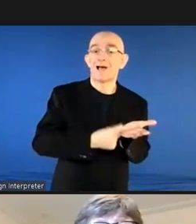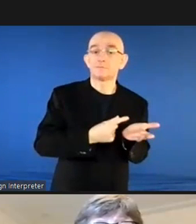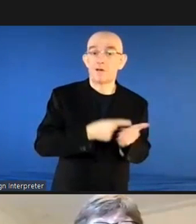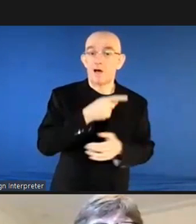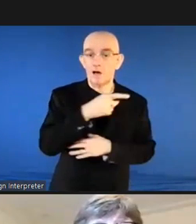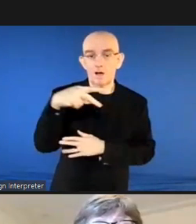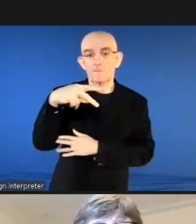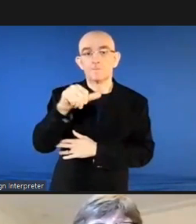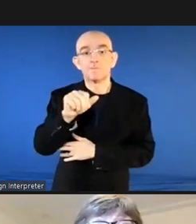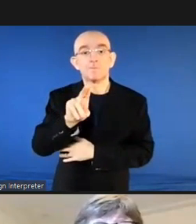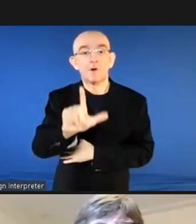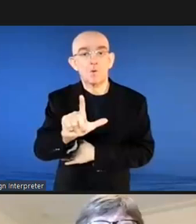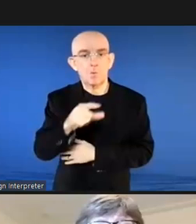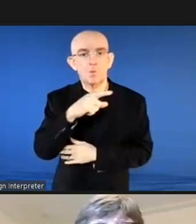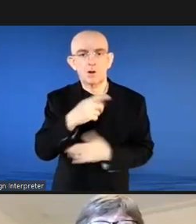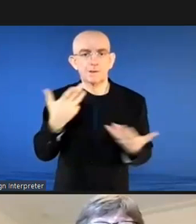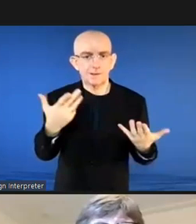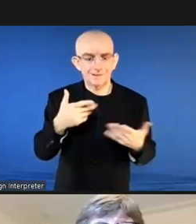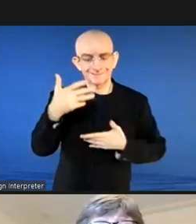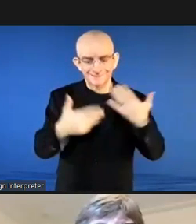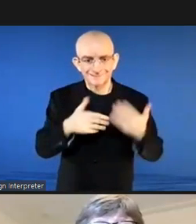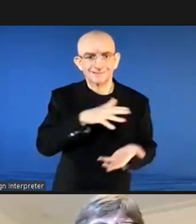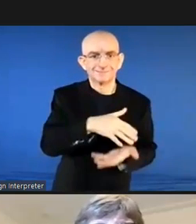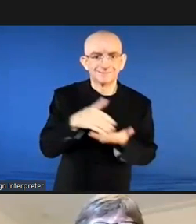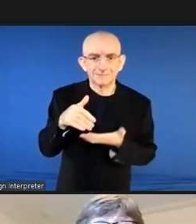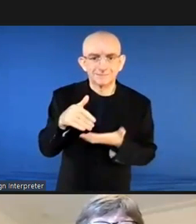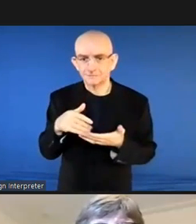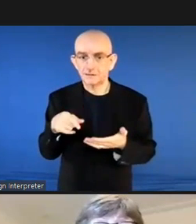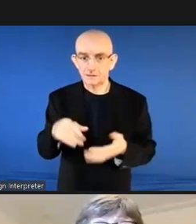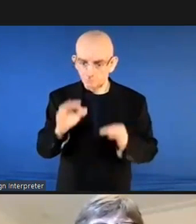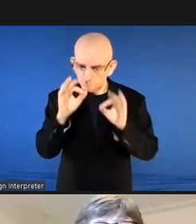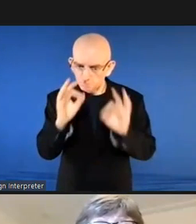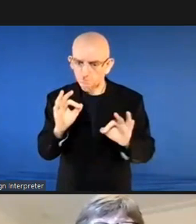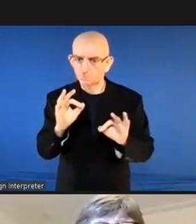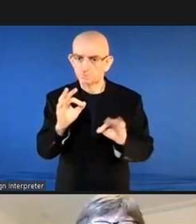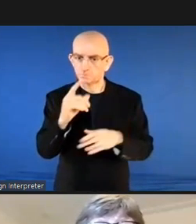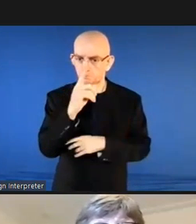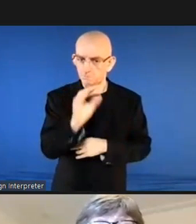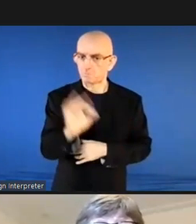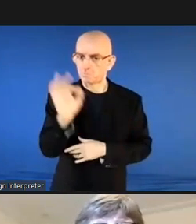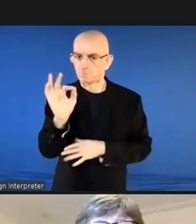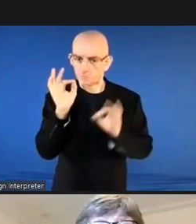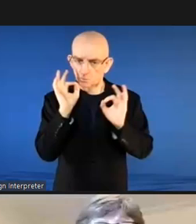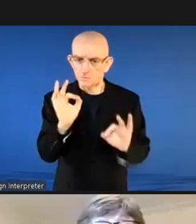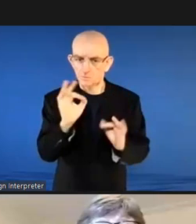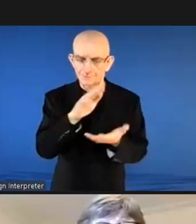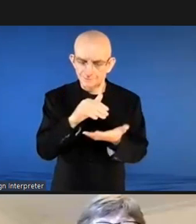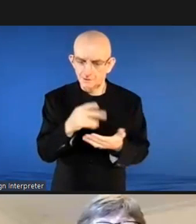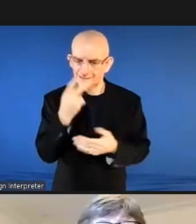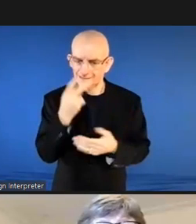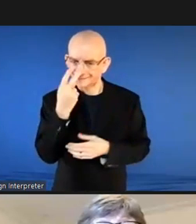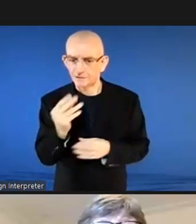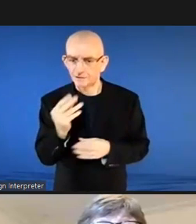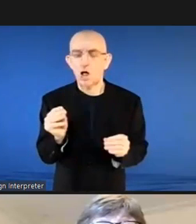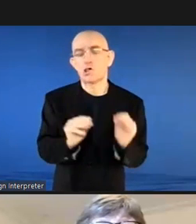accurate, robust data about the number of children who are deaf is a real challenge. Are there any tips for how